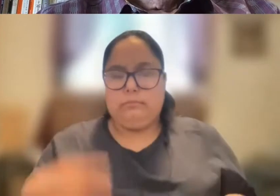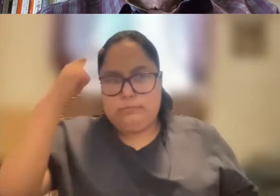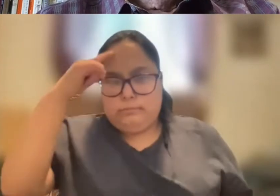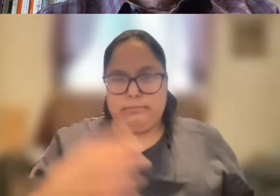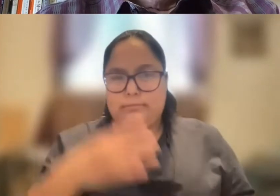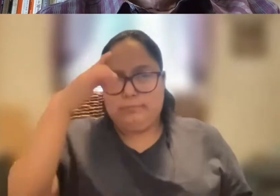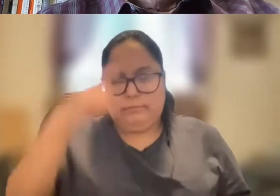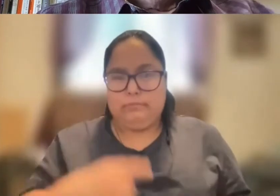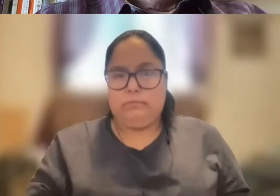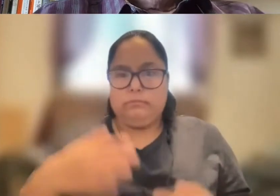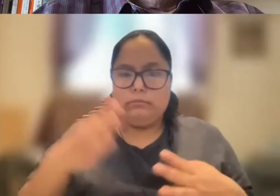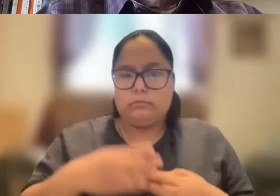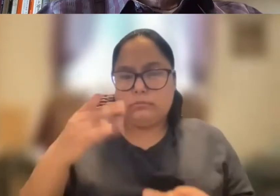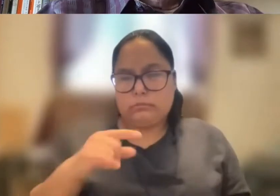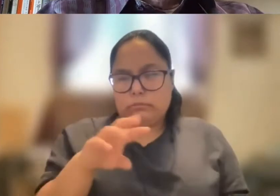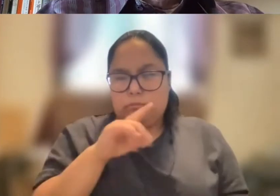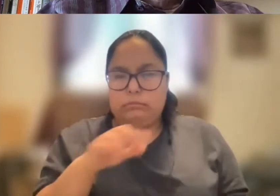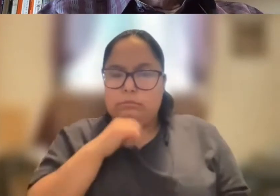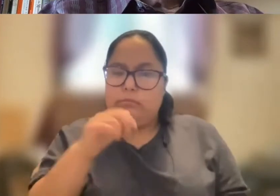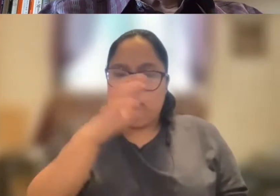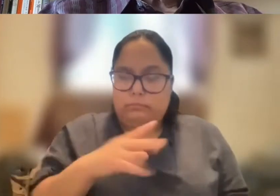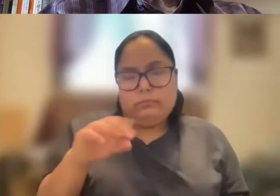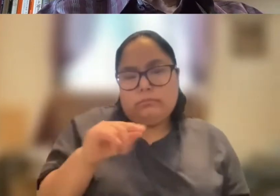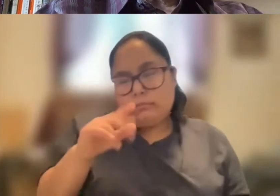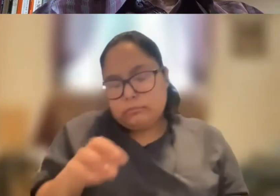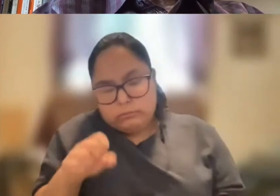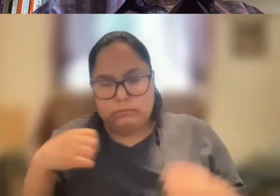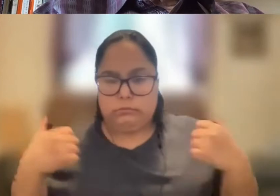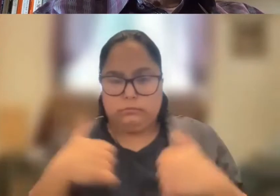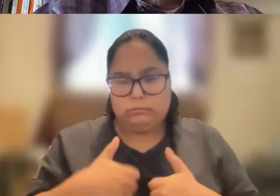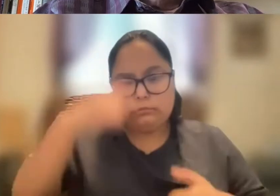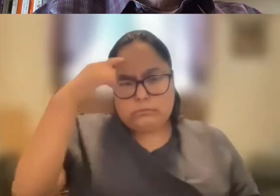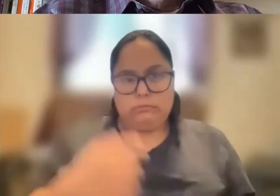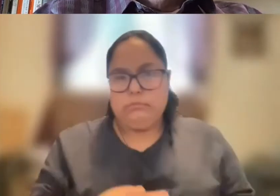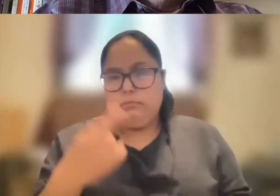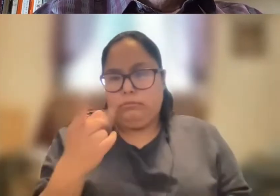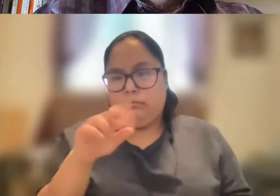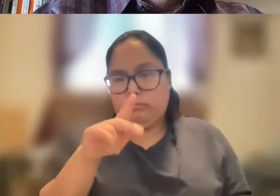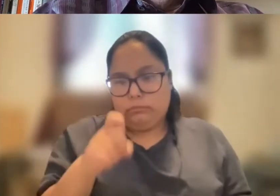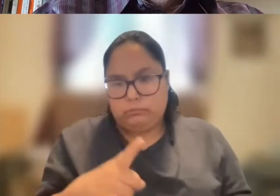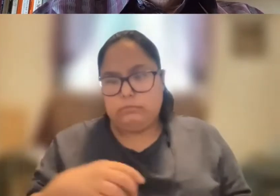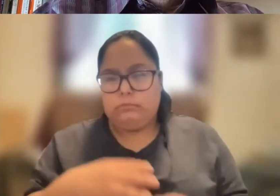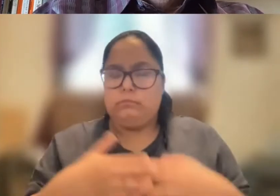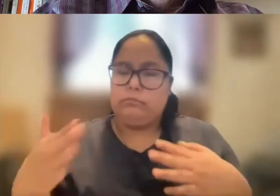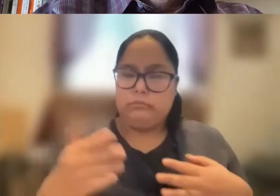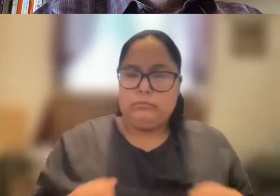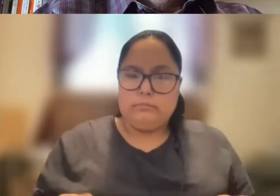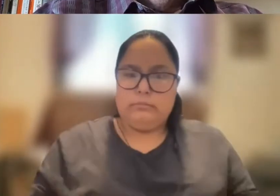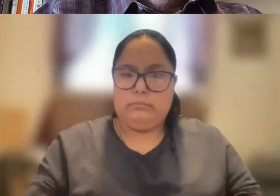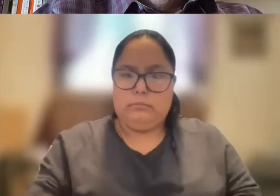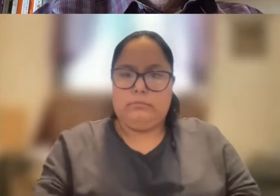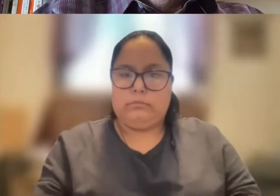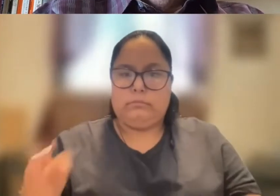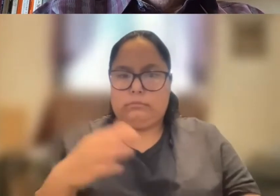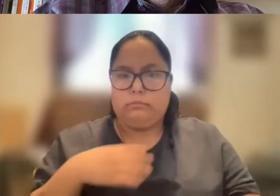clear cut that this is a female jacket and this is a male jacket. We've gone to that unisex approach. Our